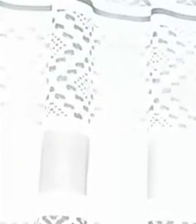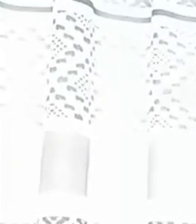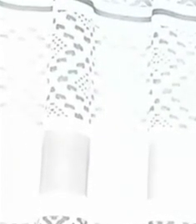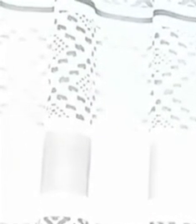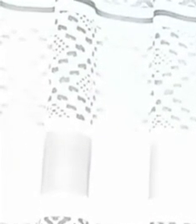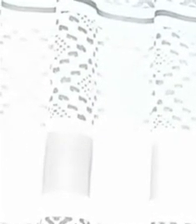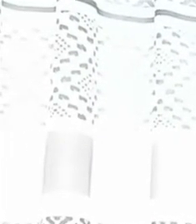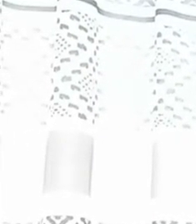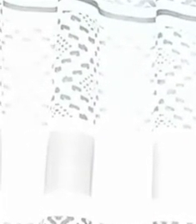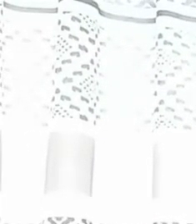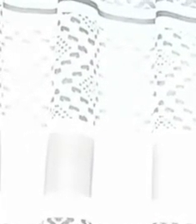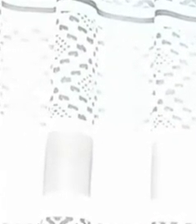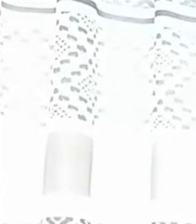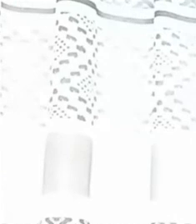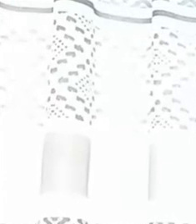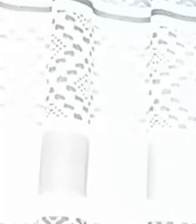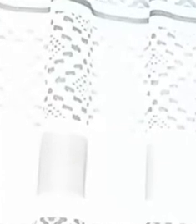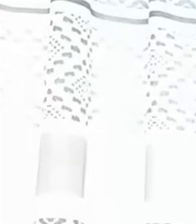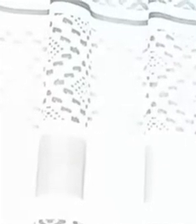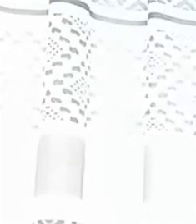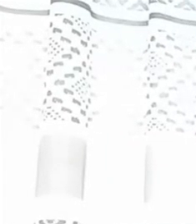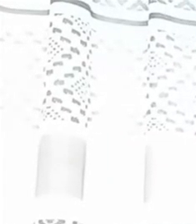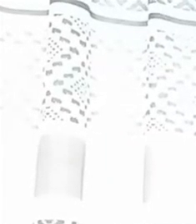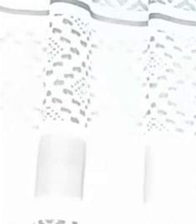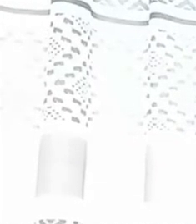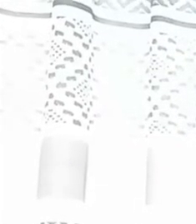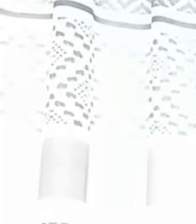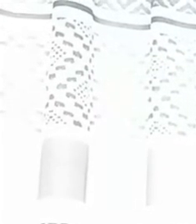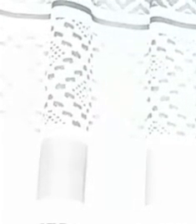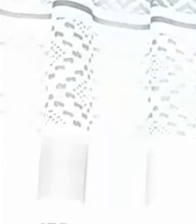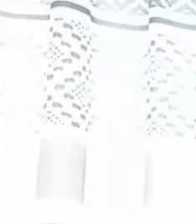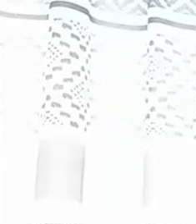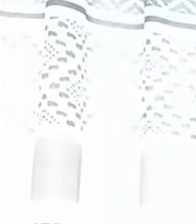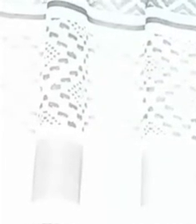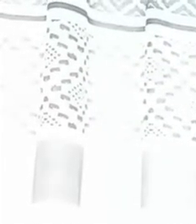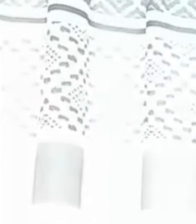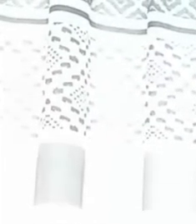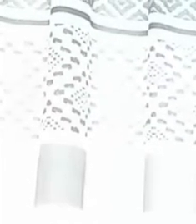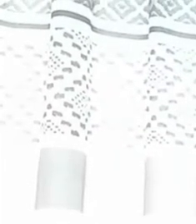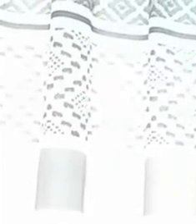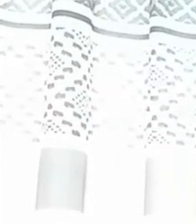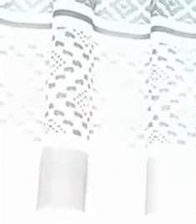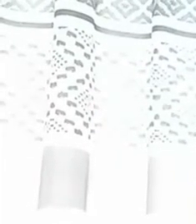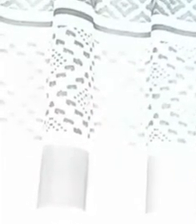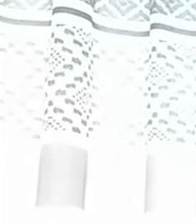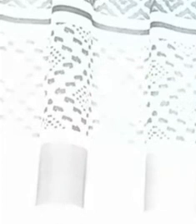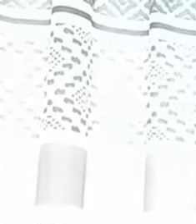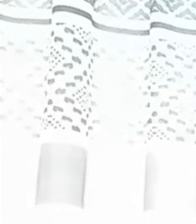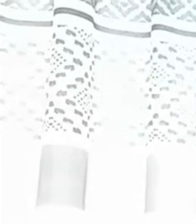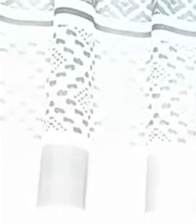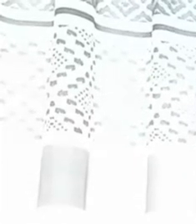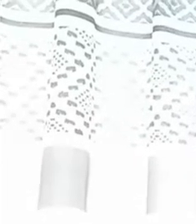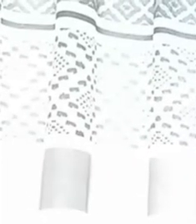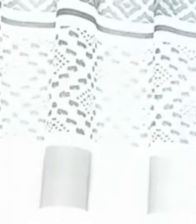The quality, that's why I said the quality is good. But if you want to have a